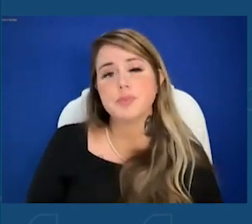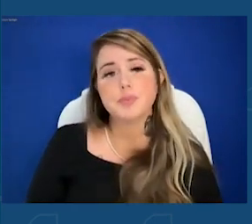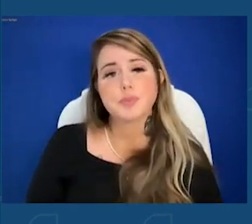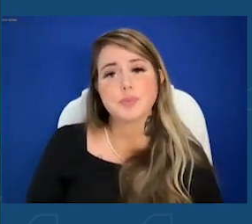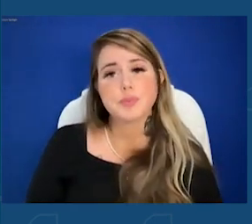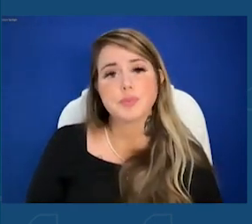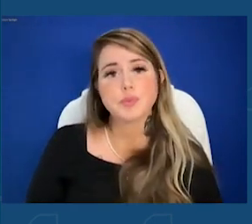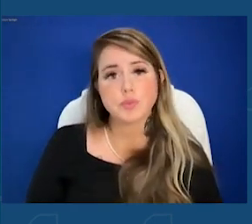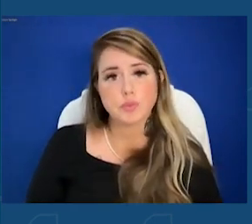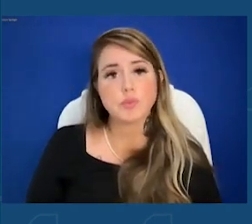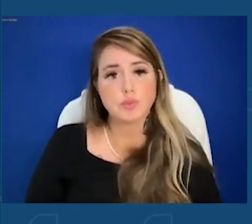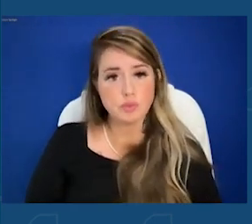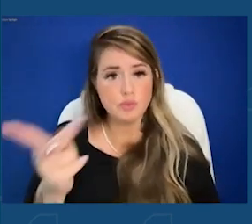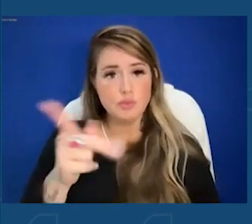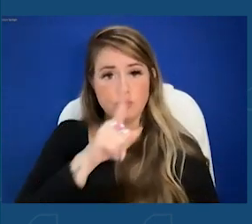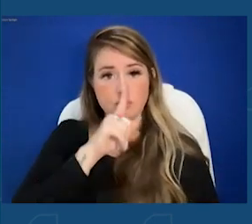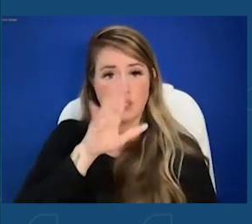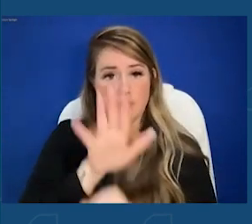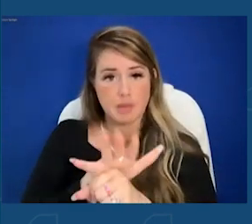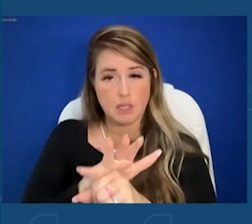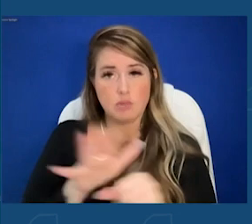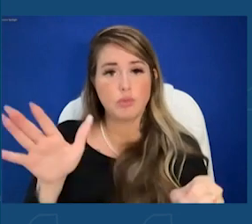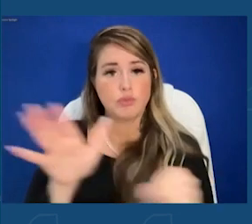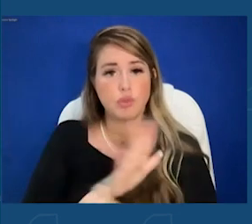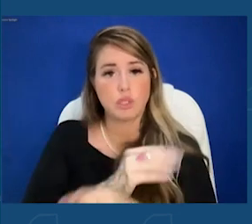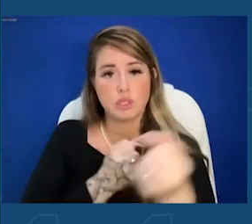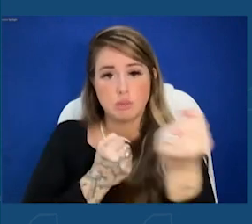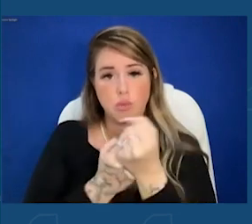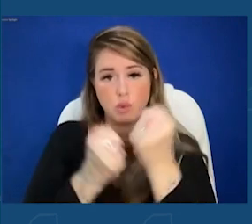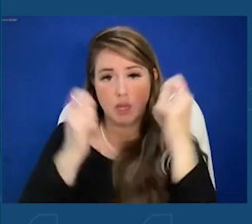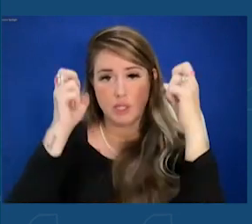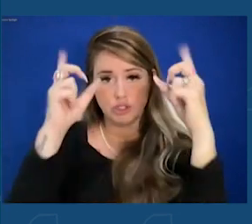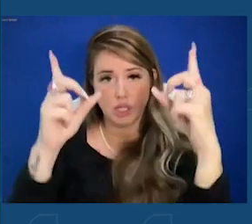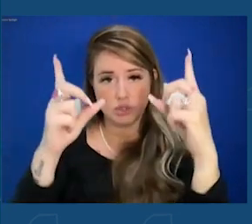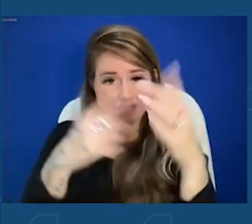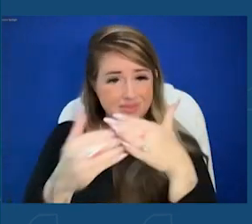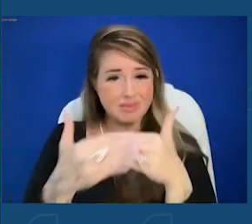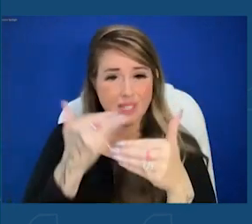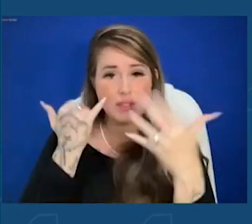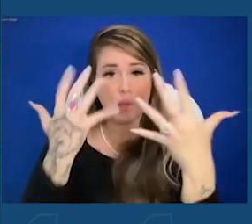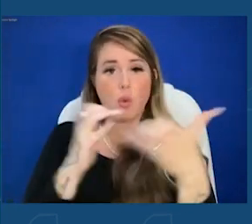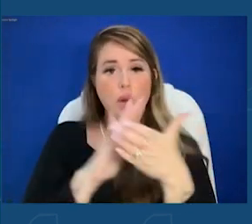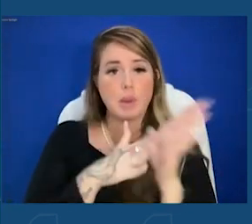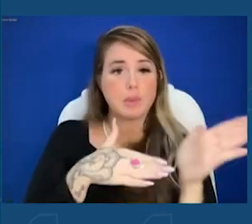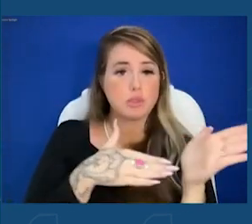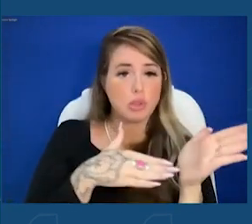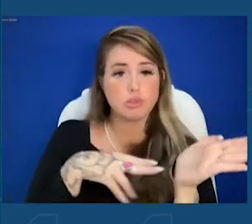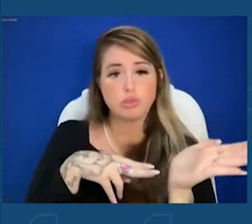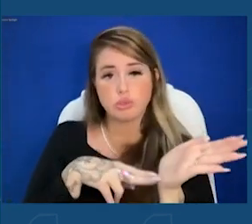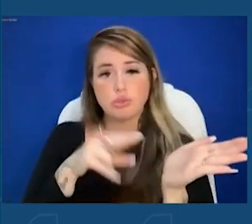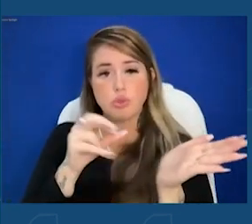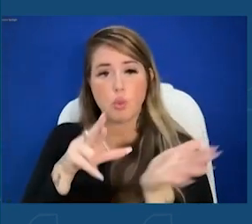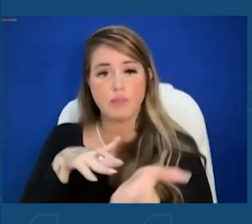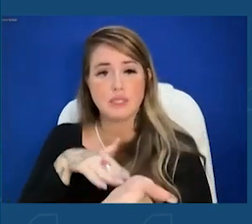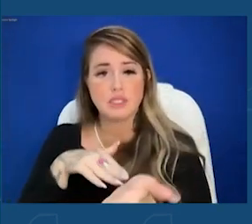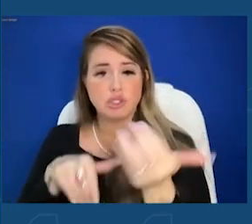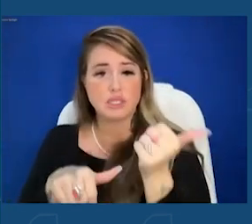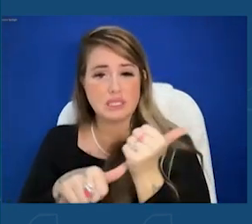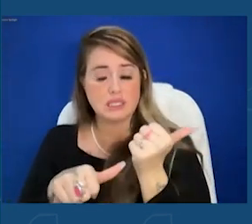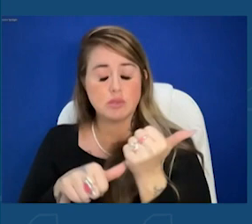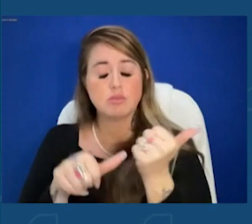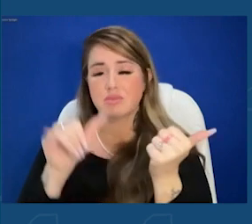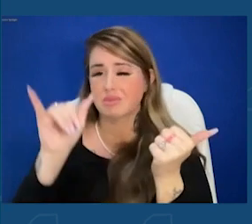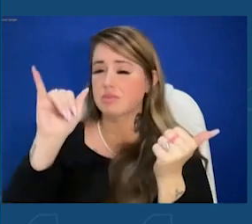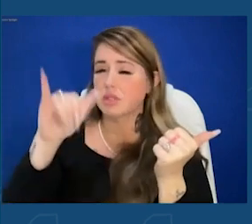They committed to fully support their education, whether they wanted to be a doctor, nurse, or a physician assistant. That